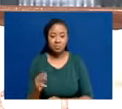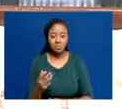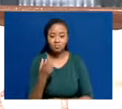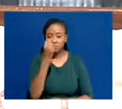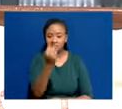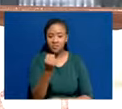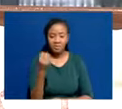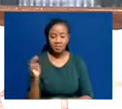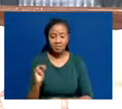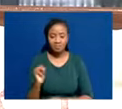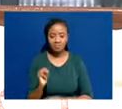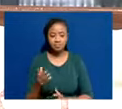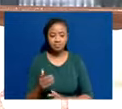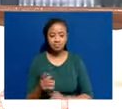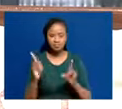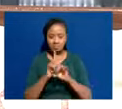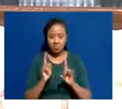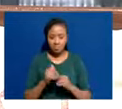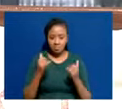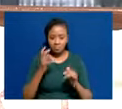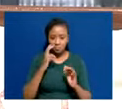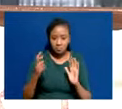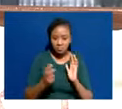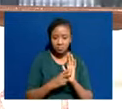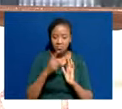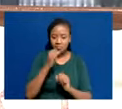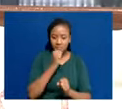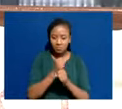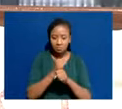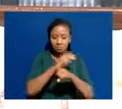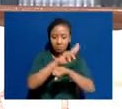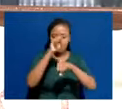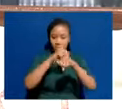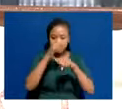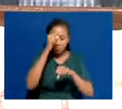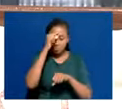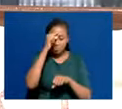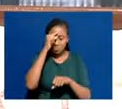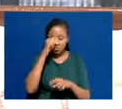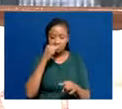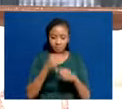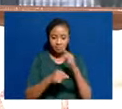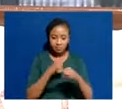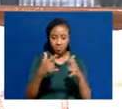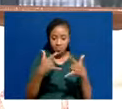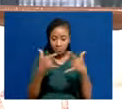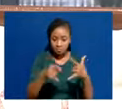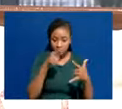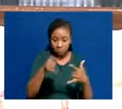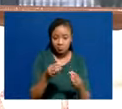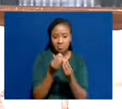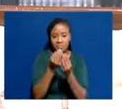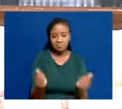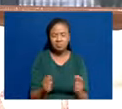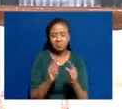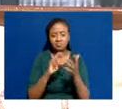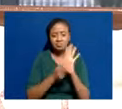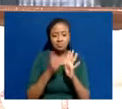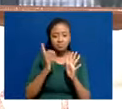Collector 1, which is being done now, the national government and ourselves, is going to bridge that gap. And so if you're getting